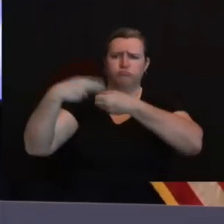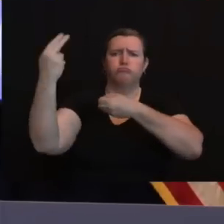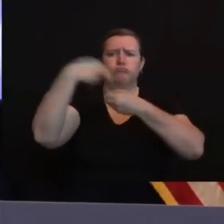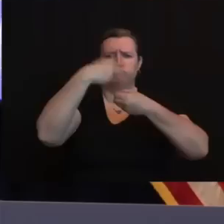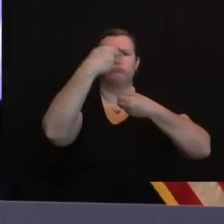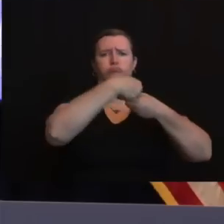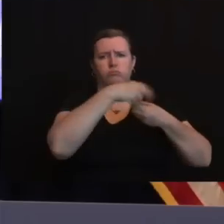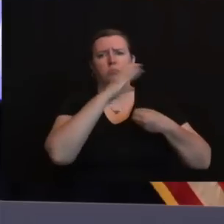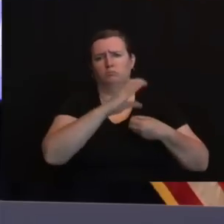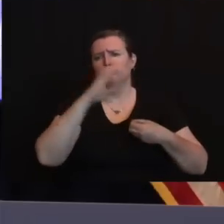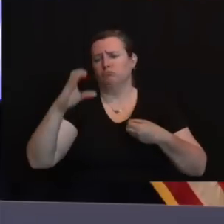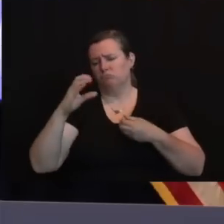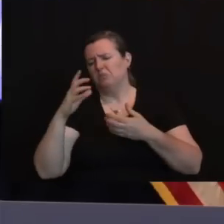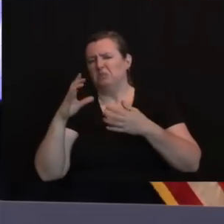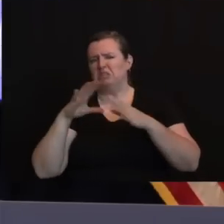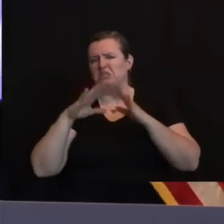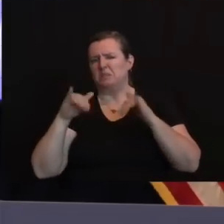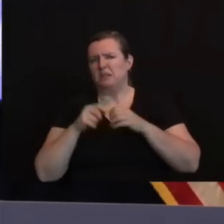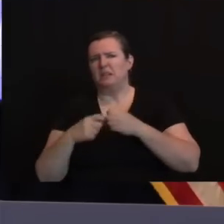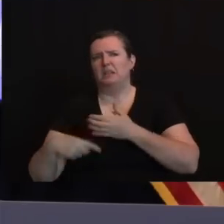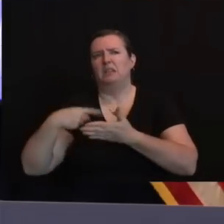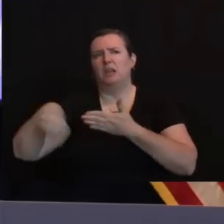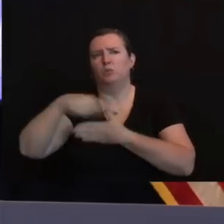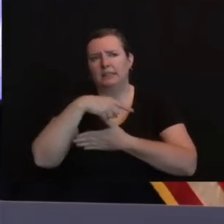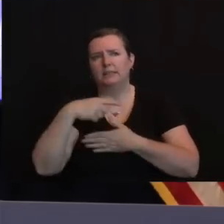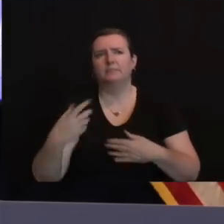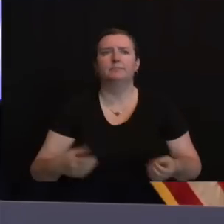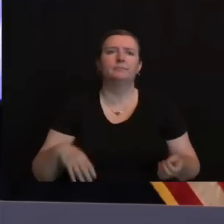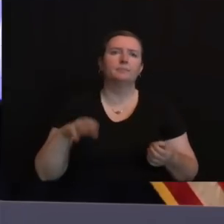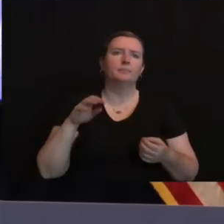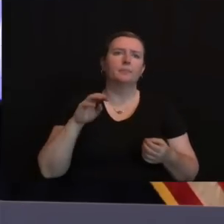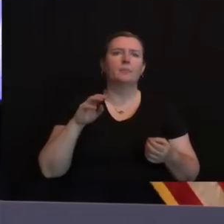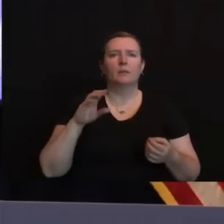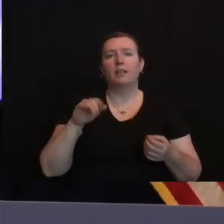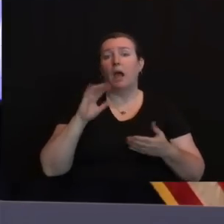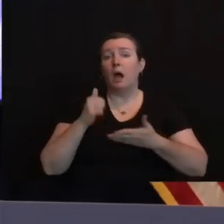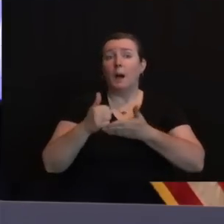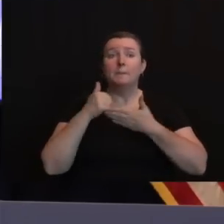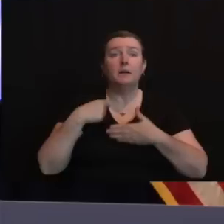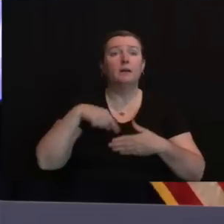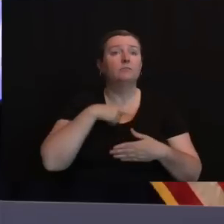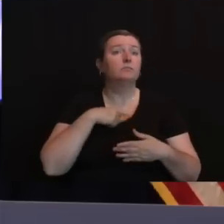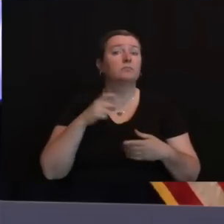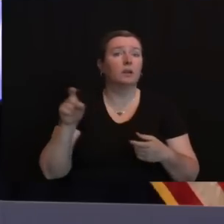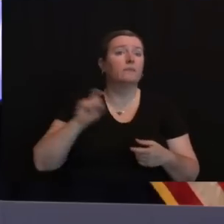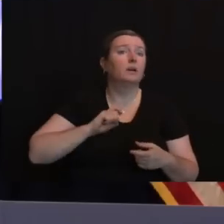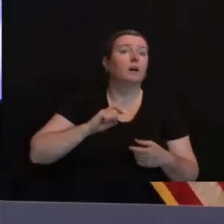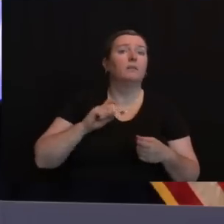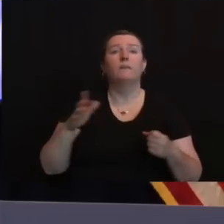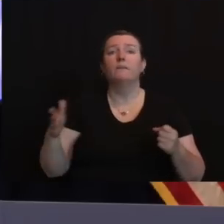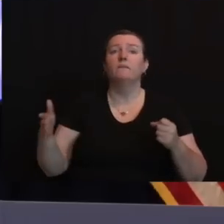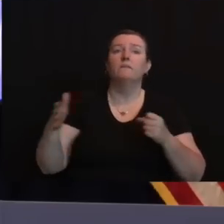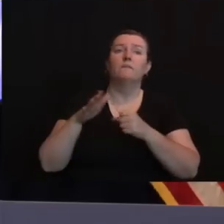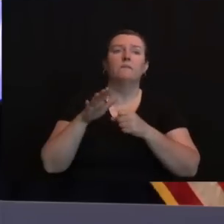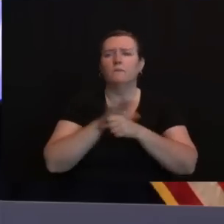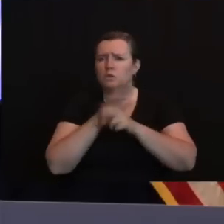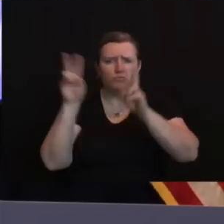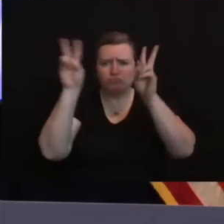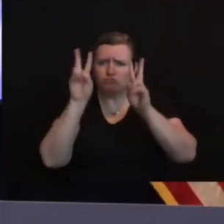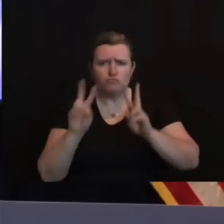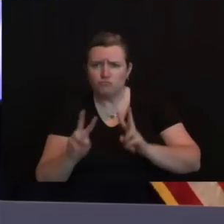week. The adoption of ComCare across the state will help provide a comprehensive view of our tracing